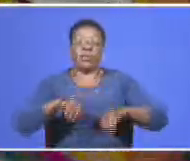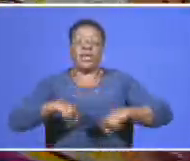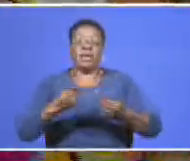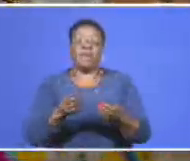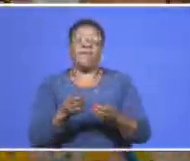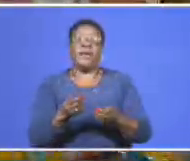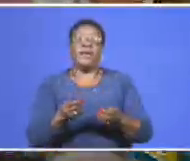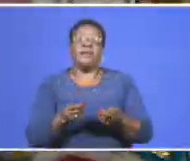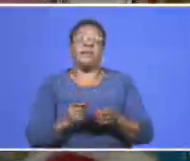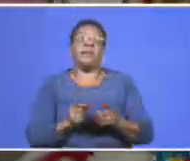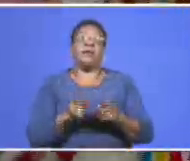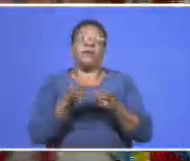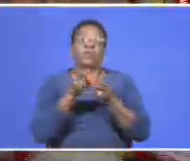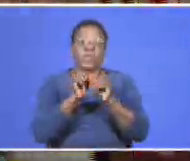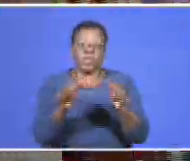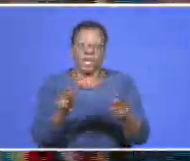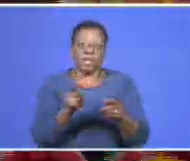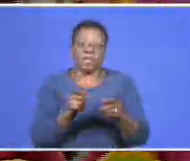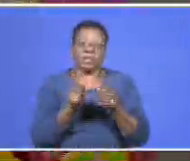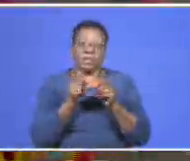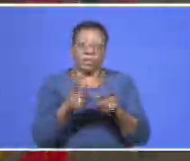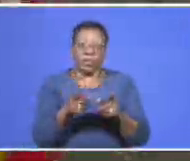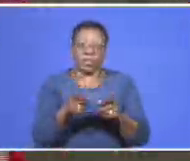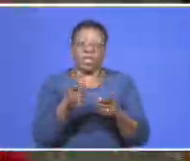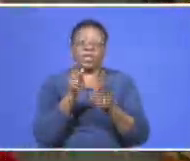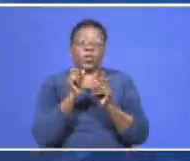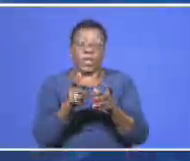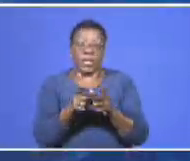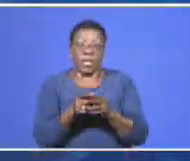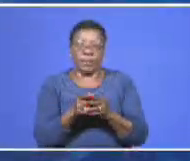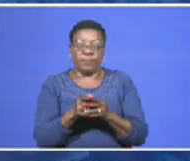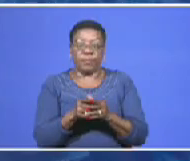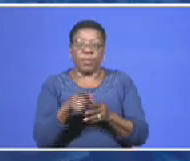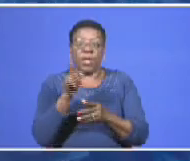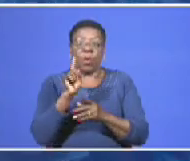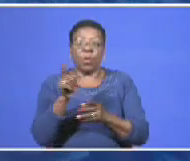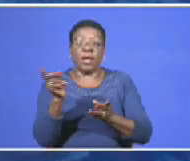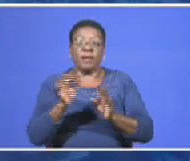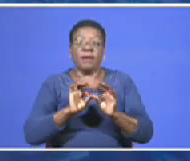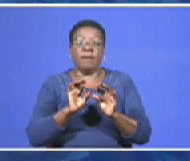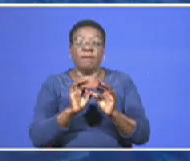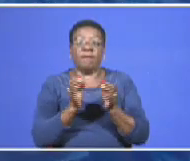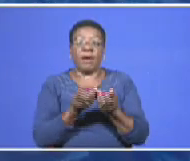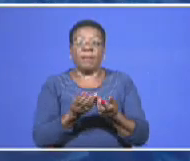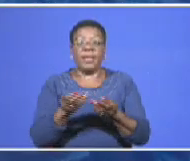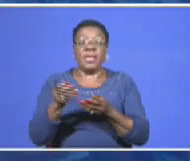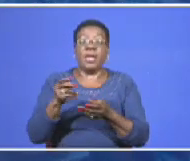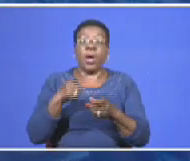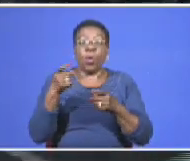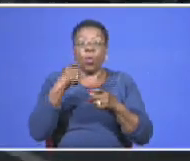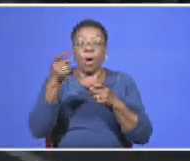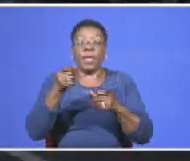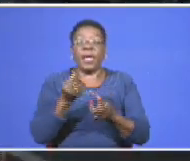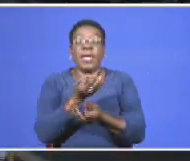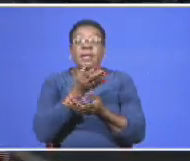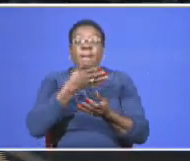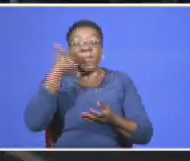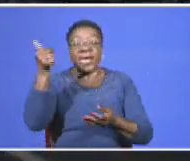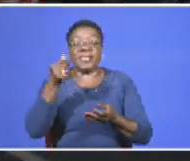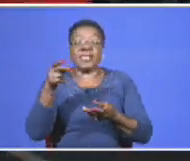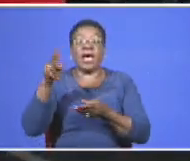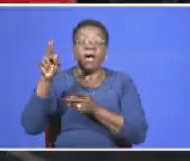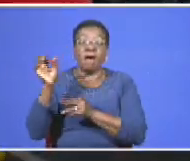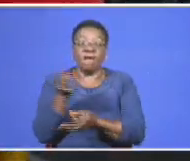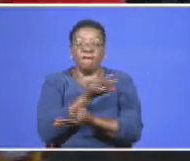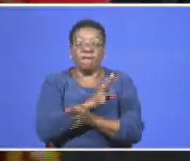the committee had tabulated scores which reflected that One Family won in the Best Free Dance, Choreographed Dance, Best